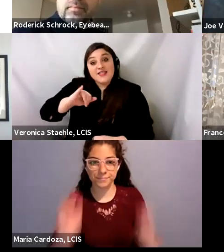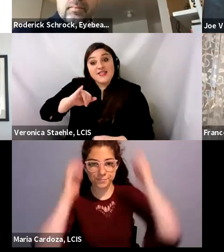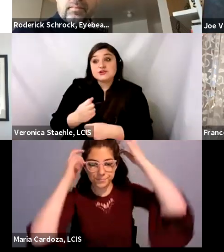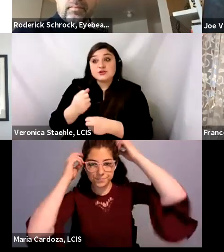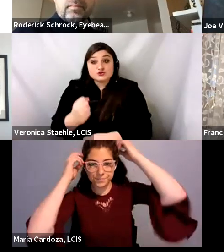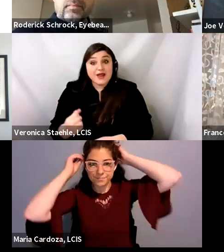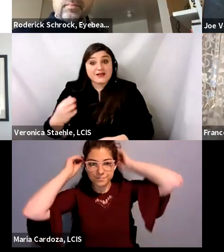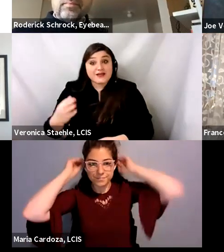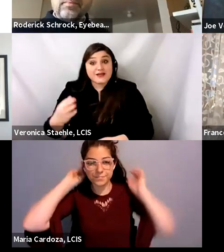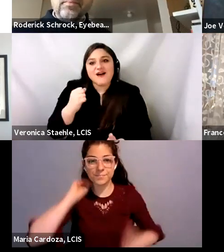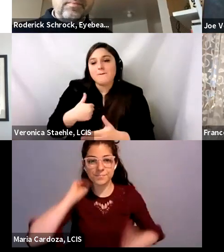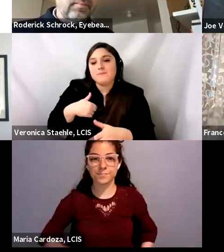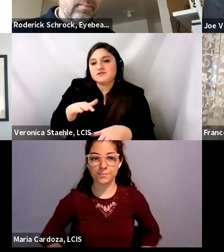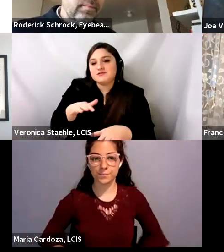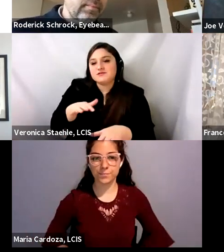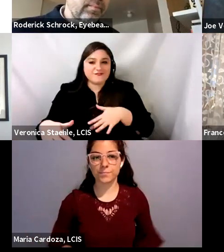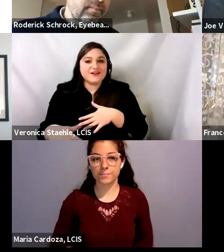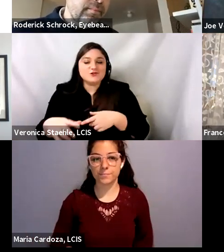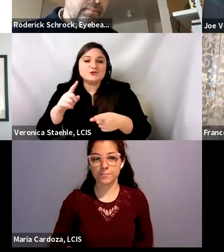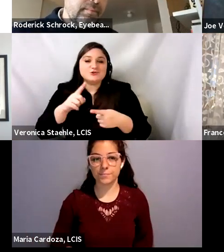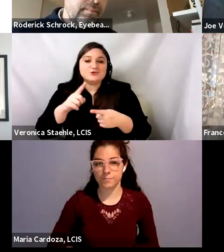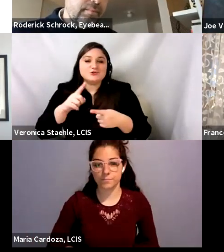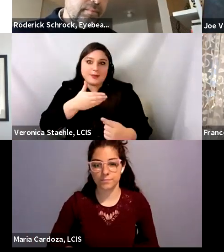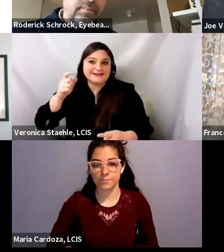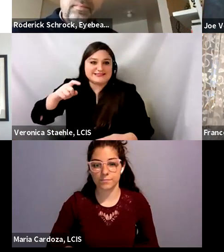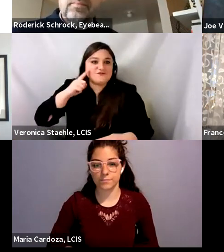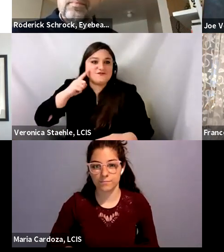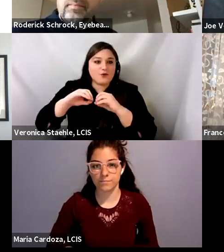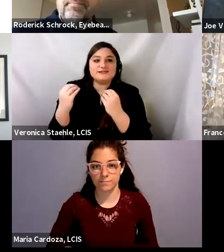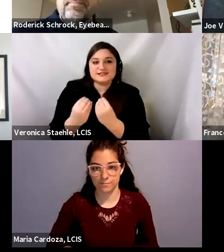contribute to what your organization does best.